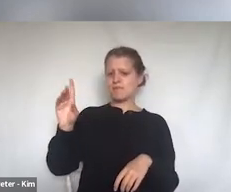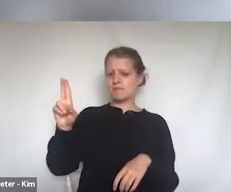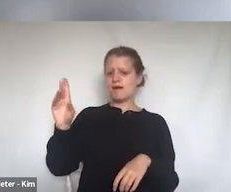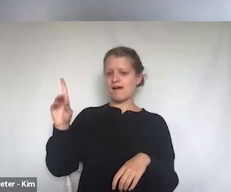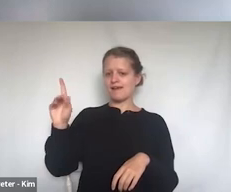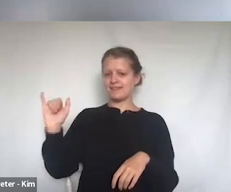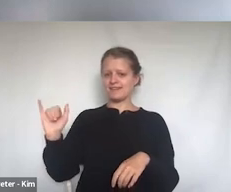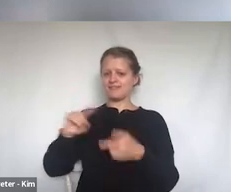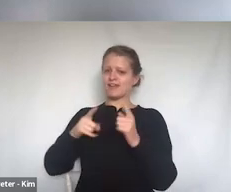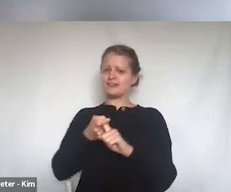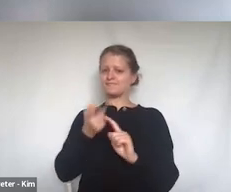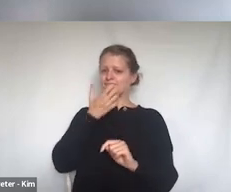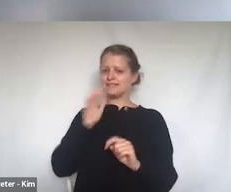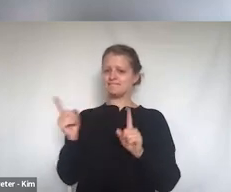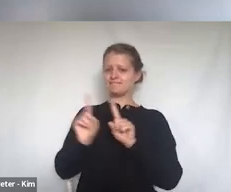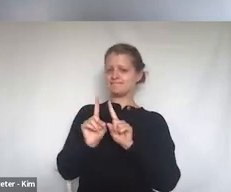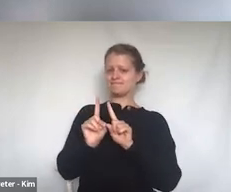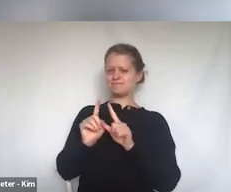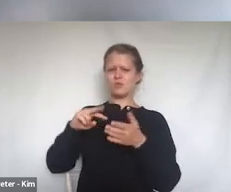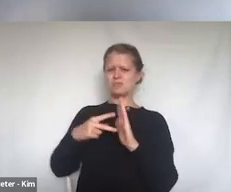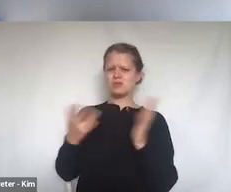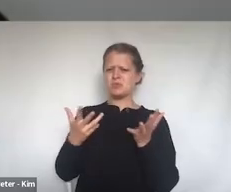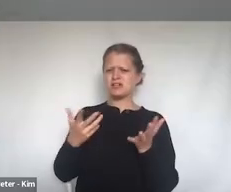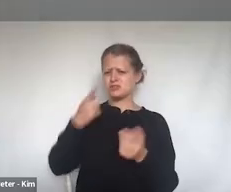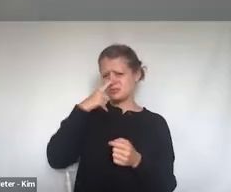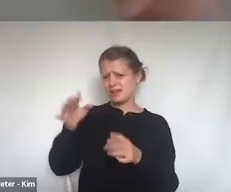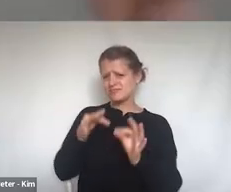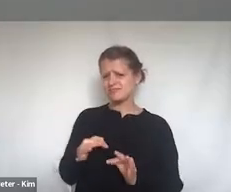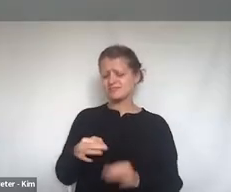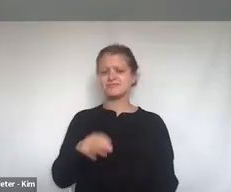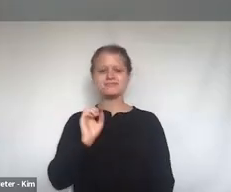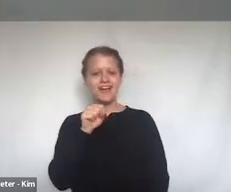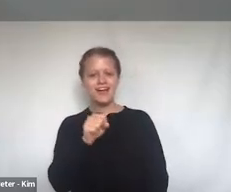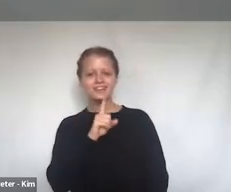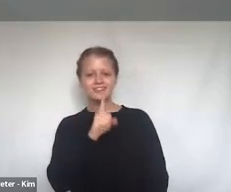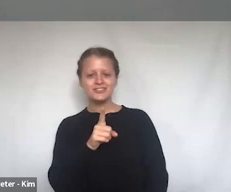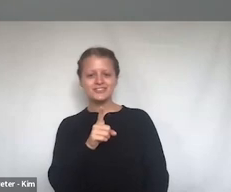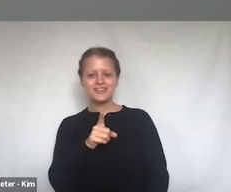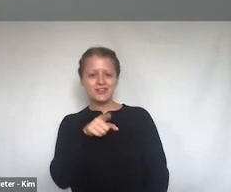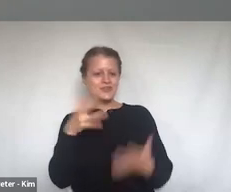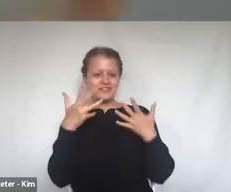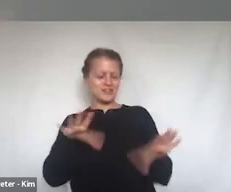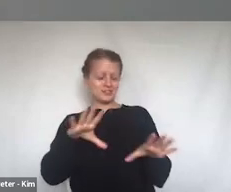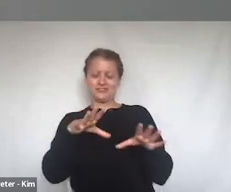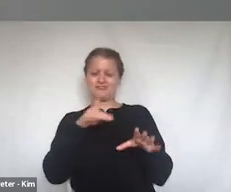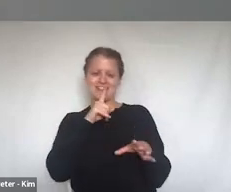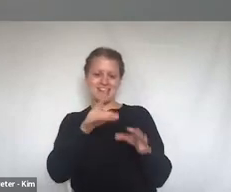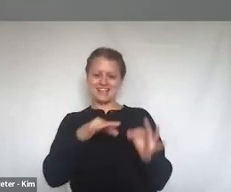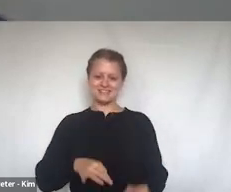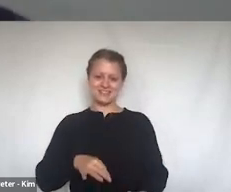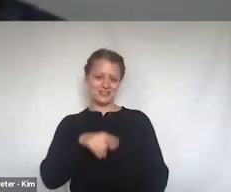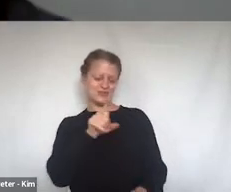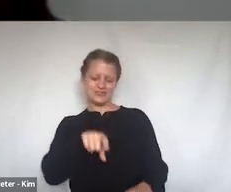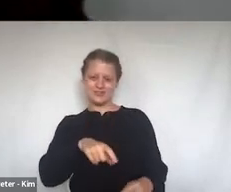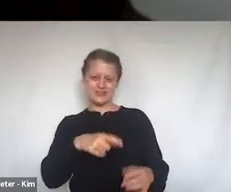explain what is meant by a heat buddy? Yeah, totally. You took all the words out of my mouth. You should do my